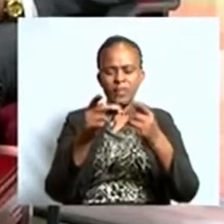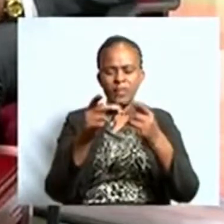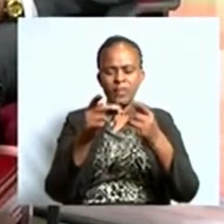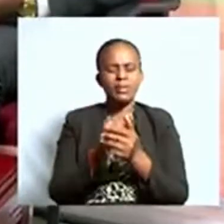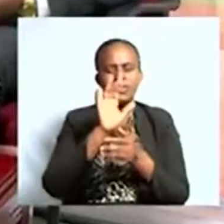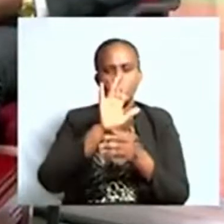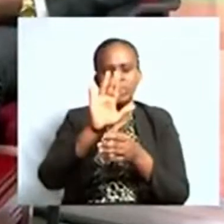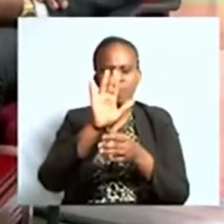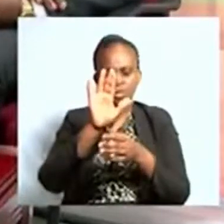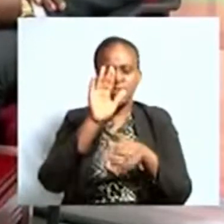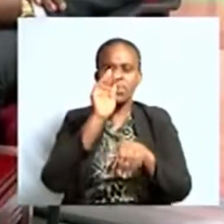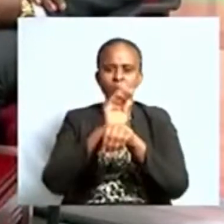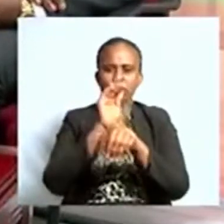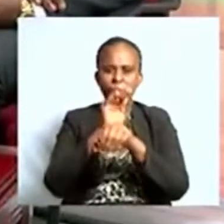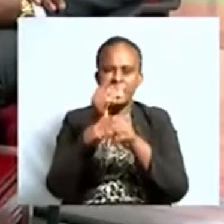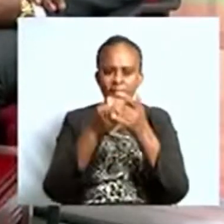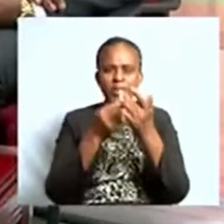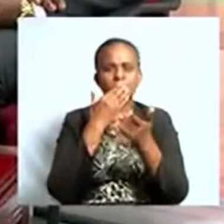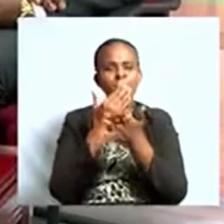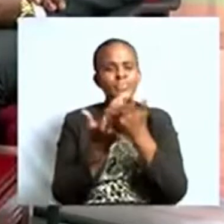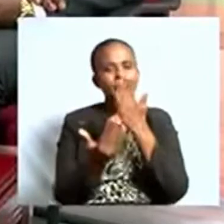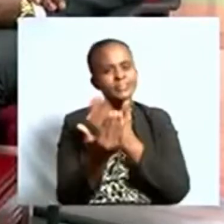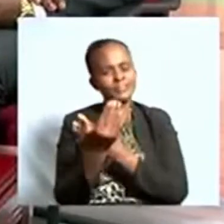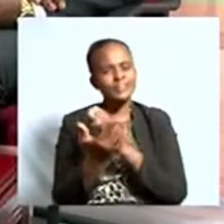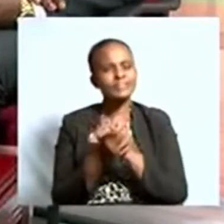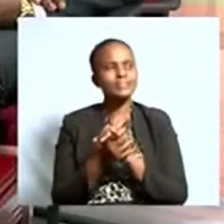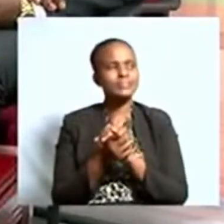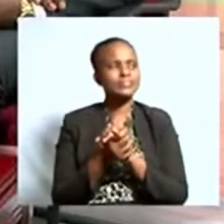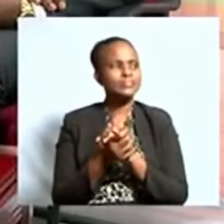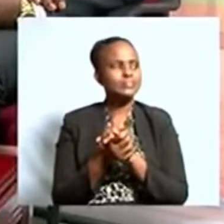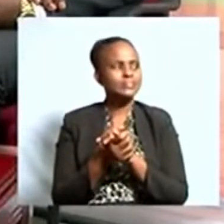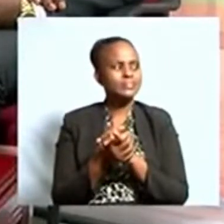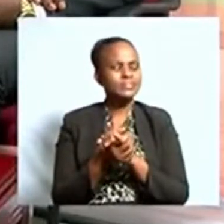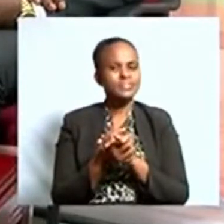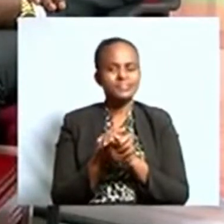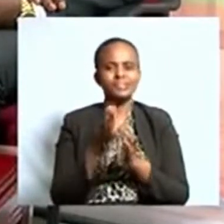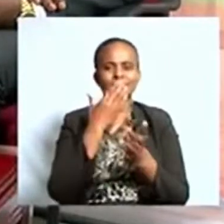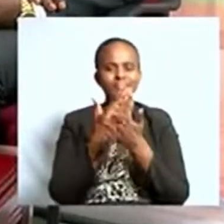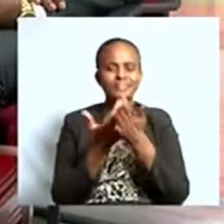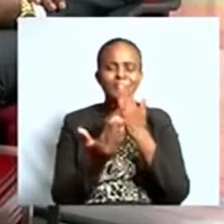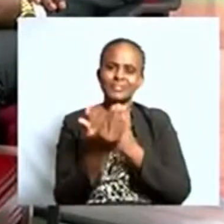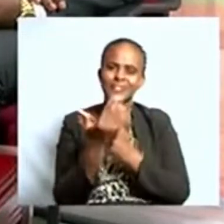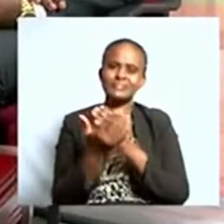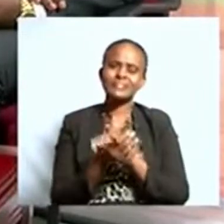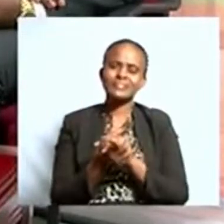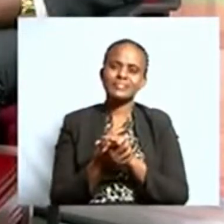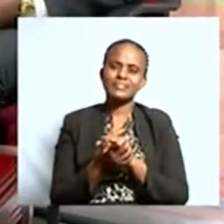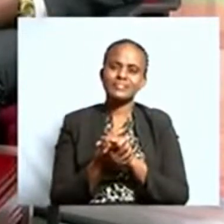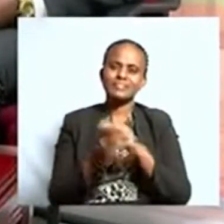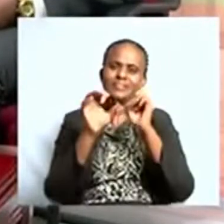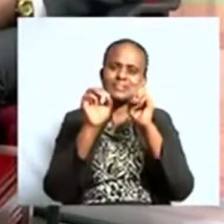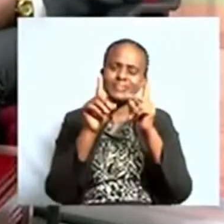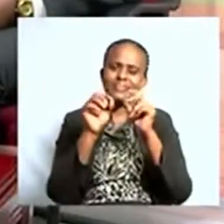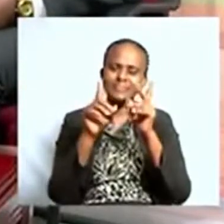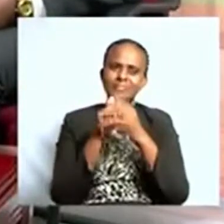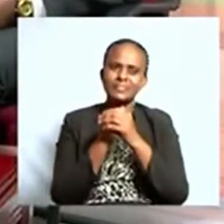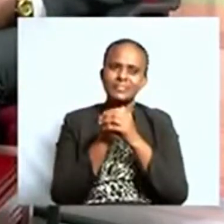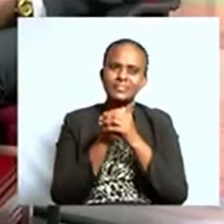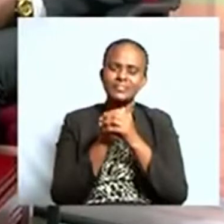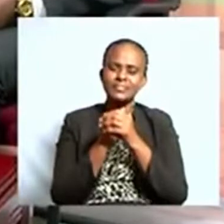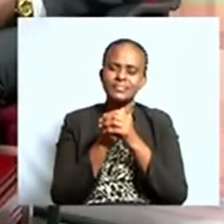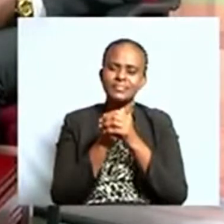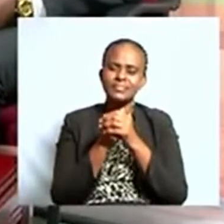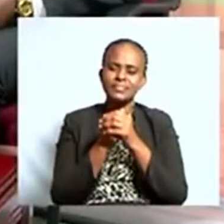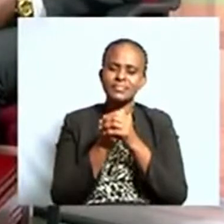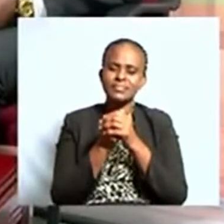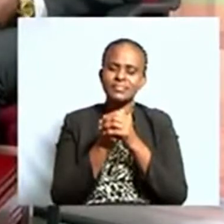your contribution? Good morning. Good morning, Honorable. Morning. Okay. I want to appreciate the